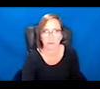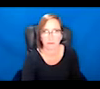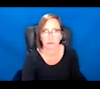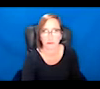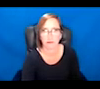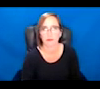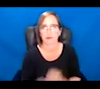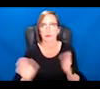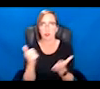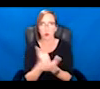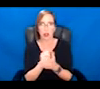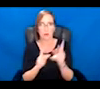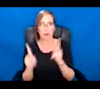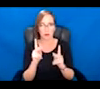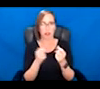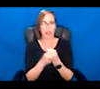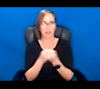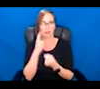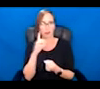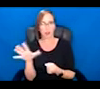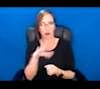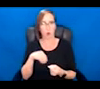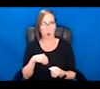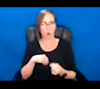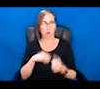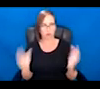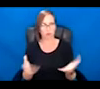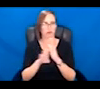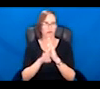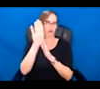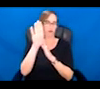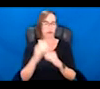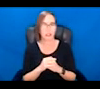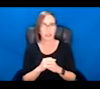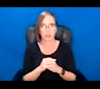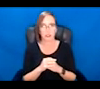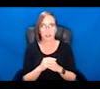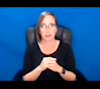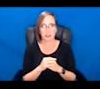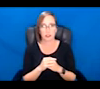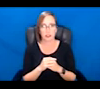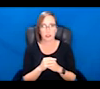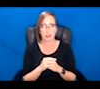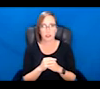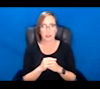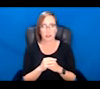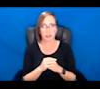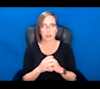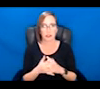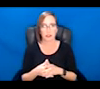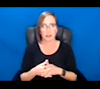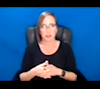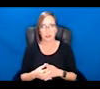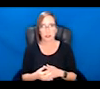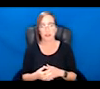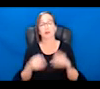their own liberation, for our own liberation. And as we started to pave that path, those paths,